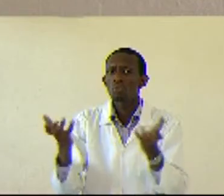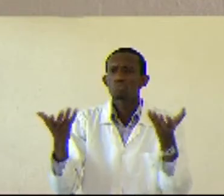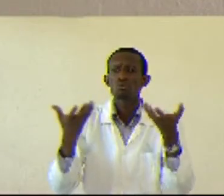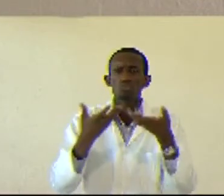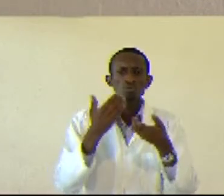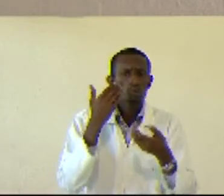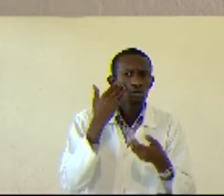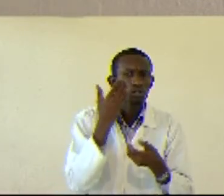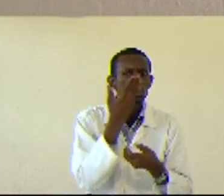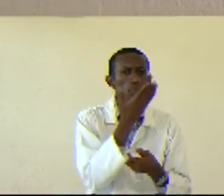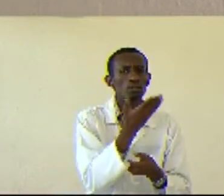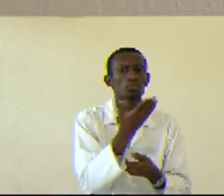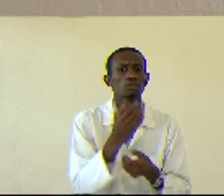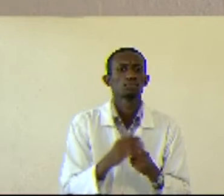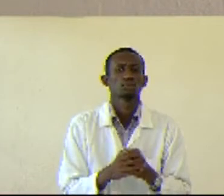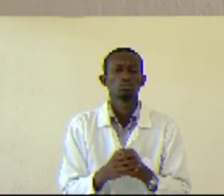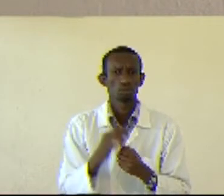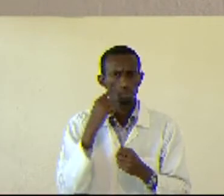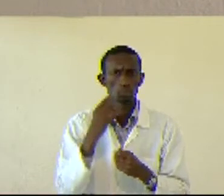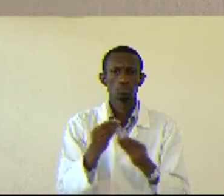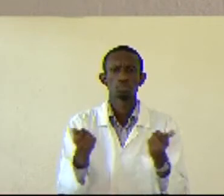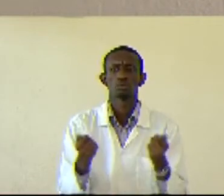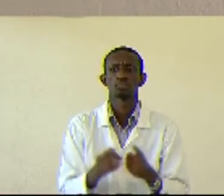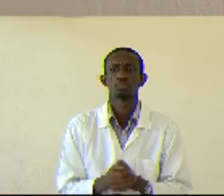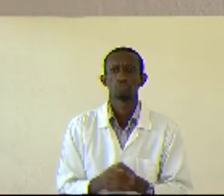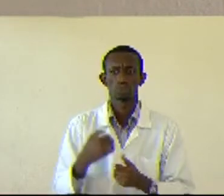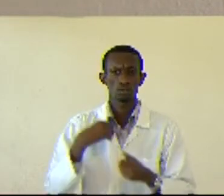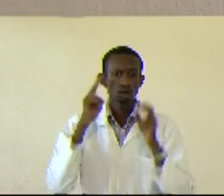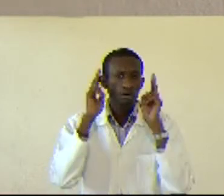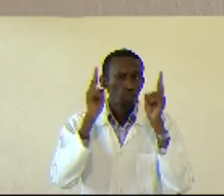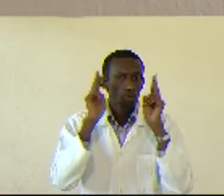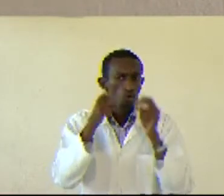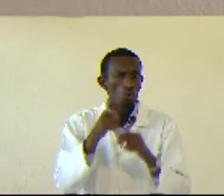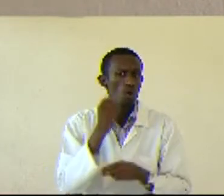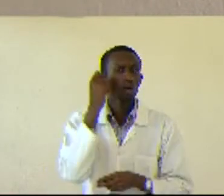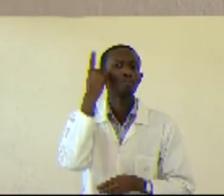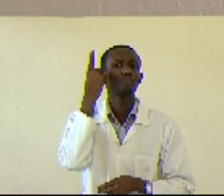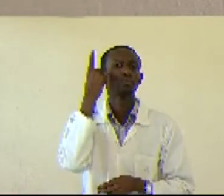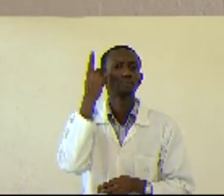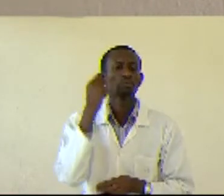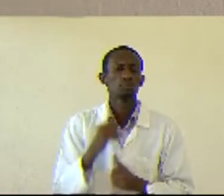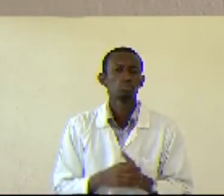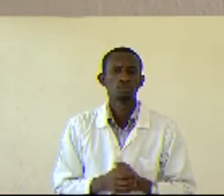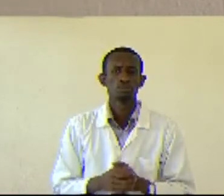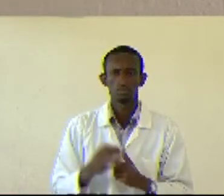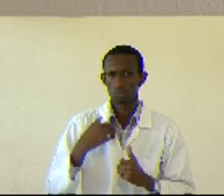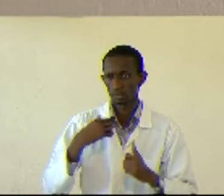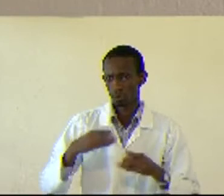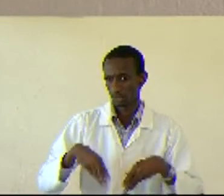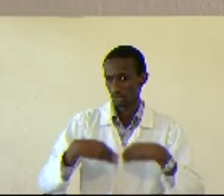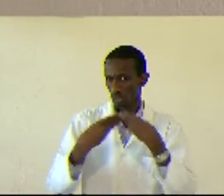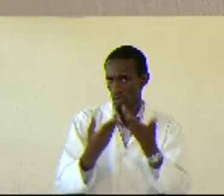get the integrand there. I hope you have understood. Let me give you